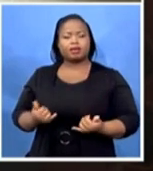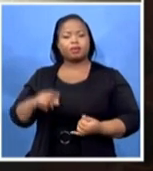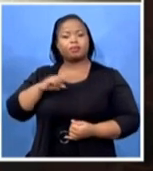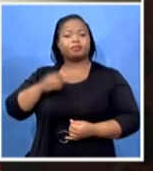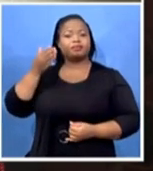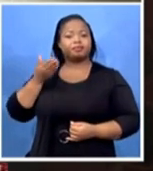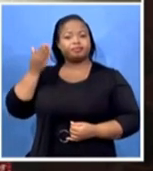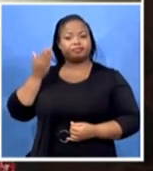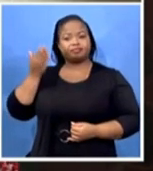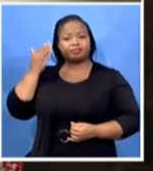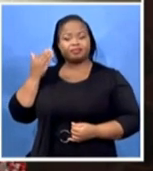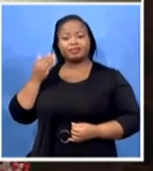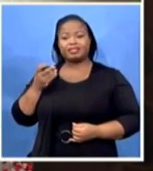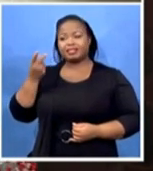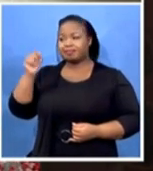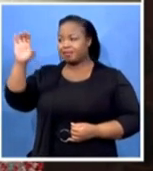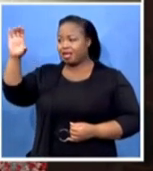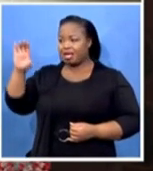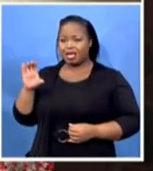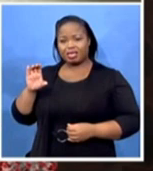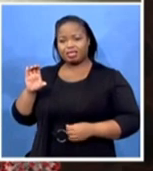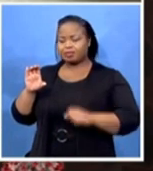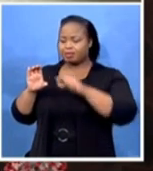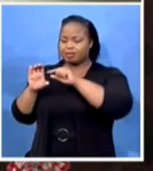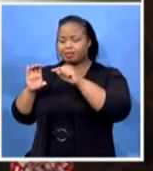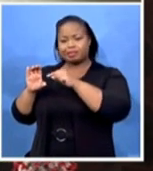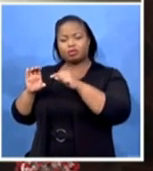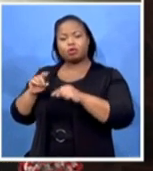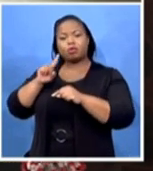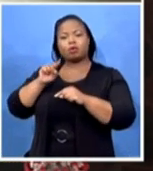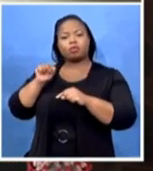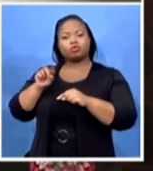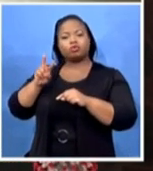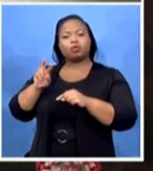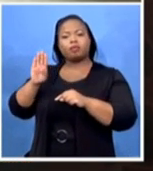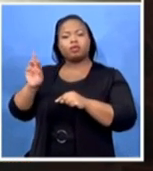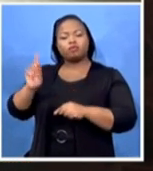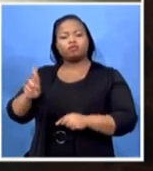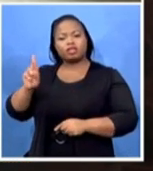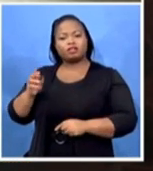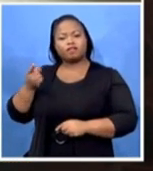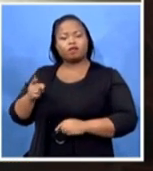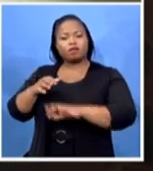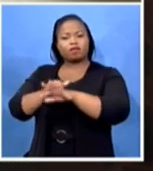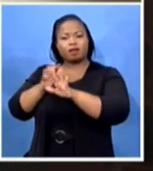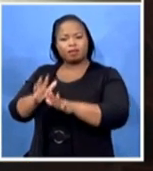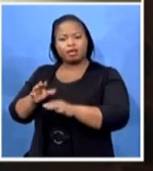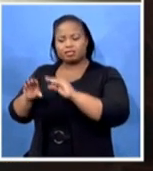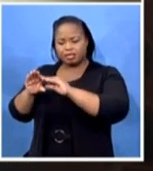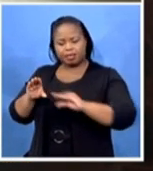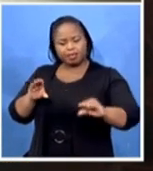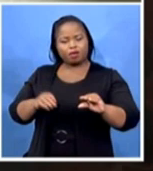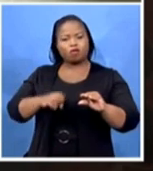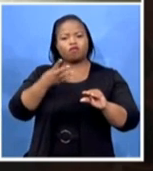if 1.2 billion was meant to reach the farmers, only 40% was lending to the farmer. The